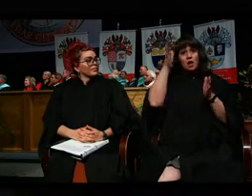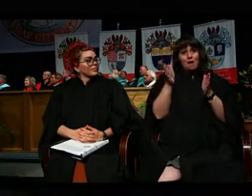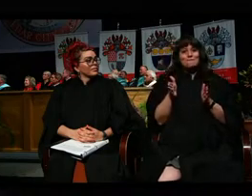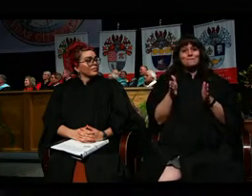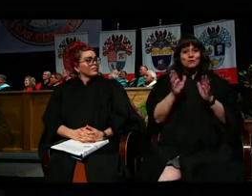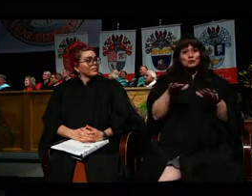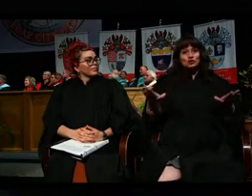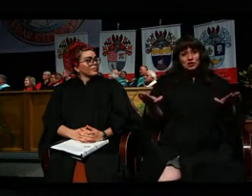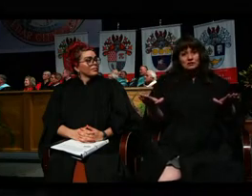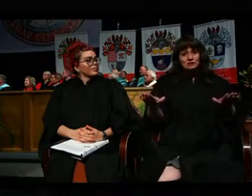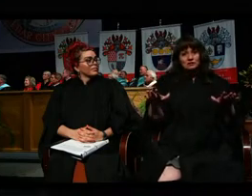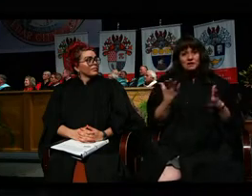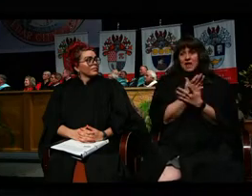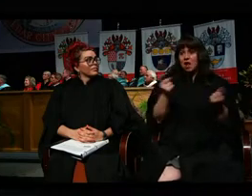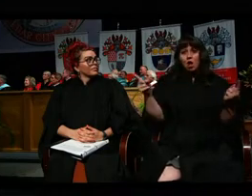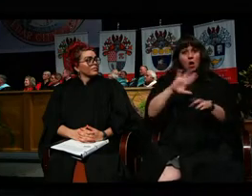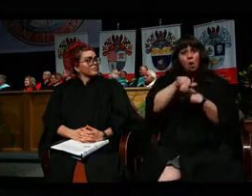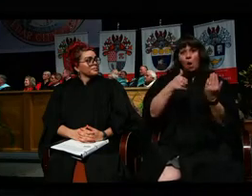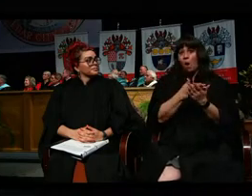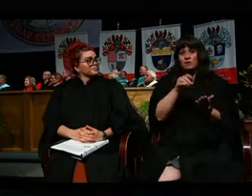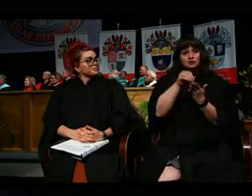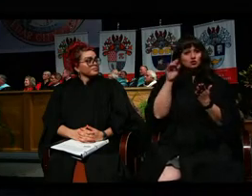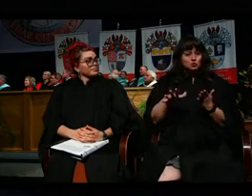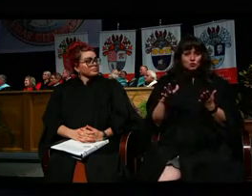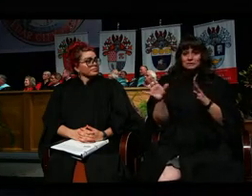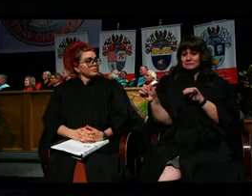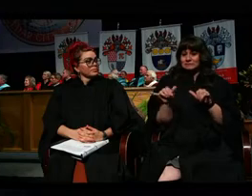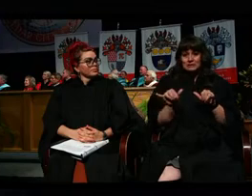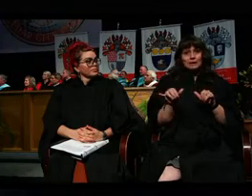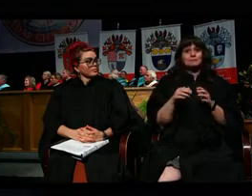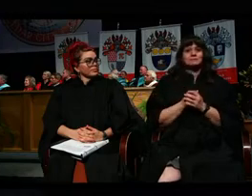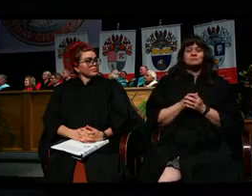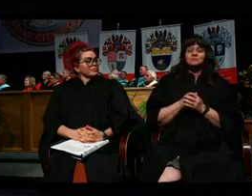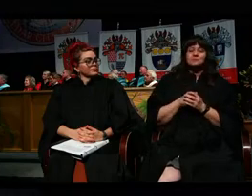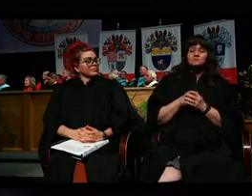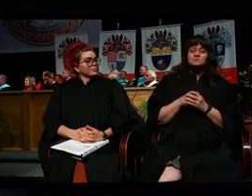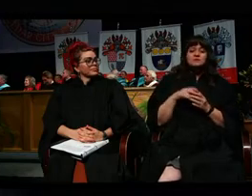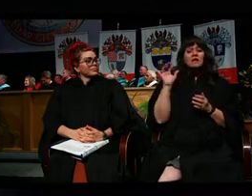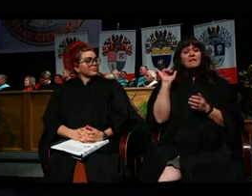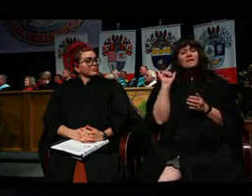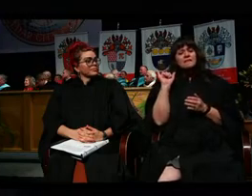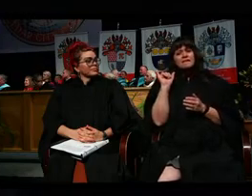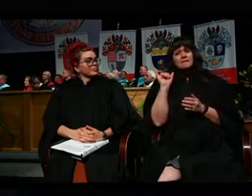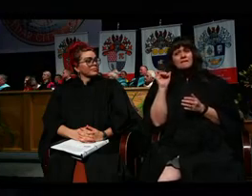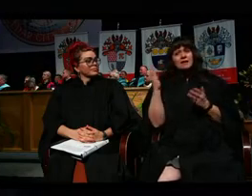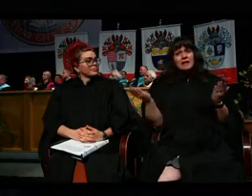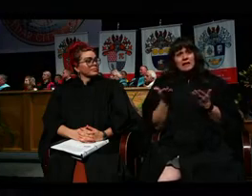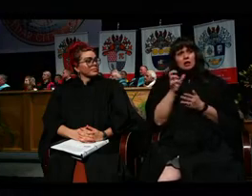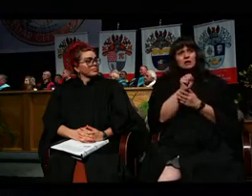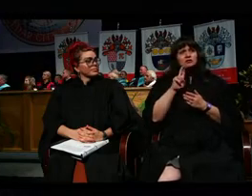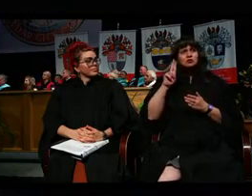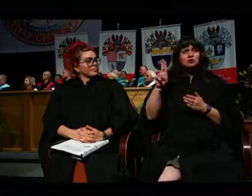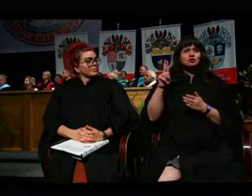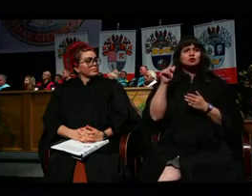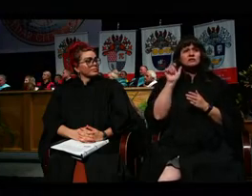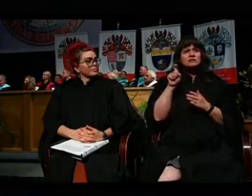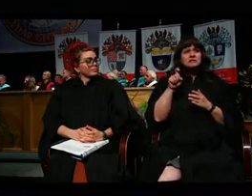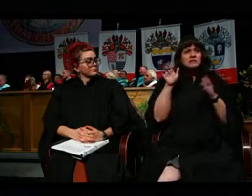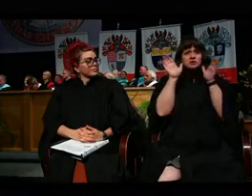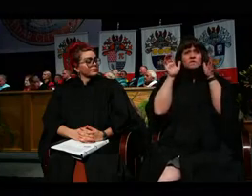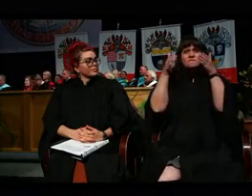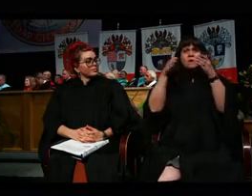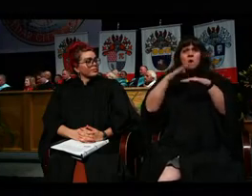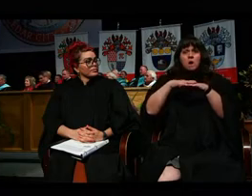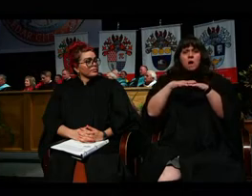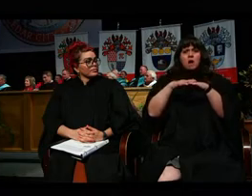Now, there are two things that I think this institution needs to focus on to be successful. And